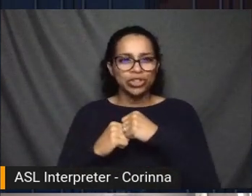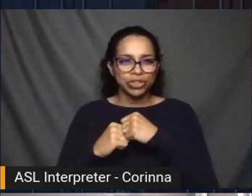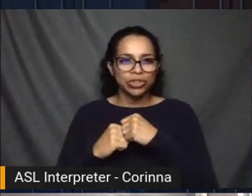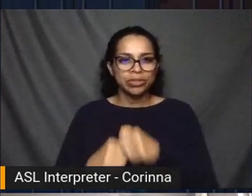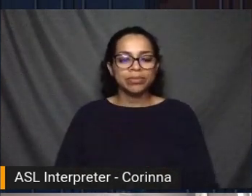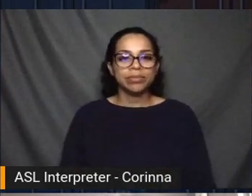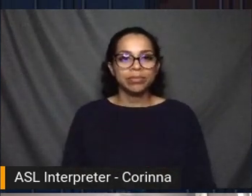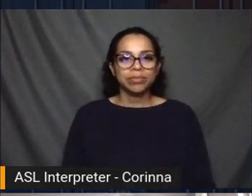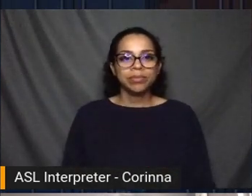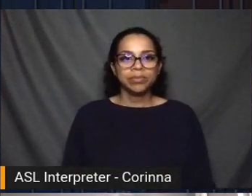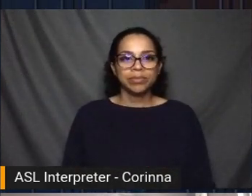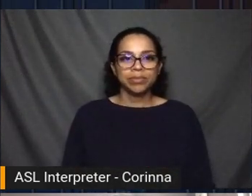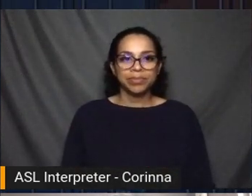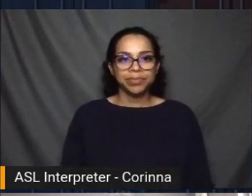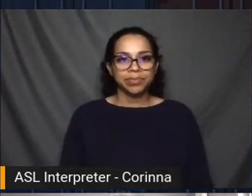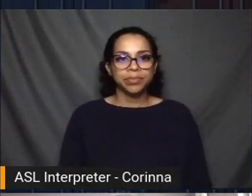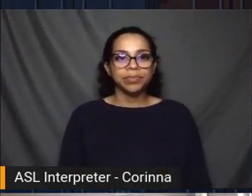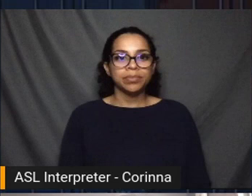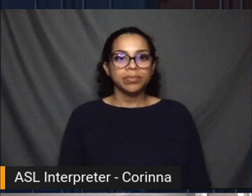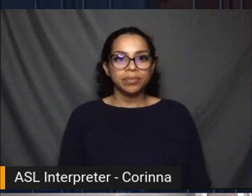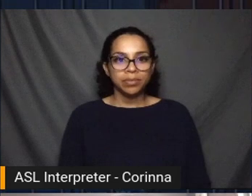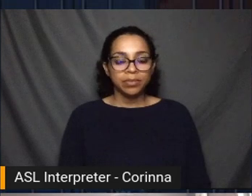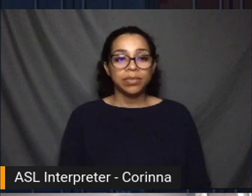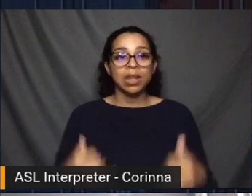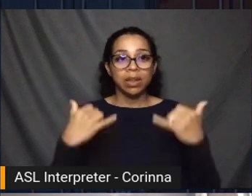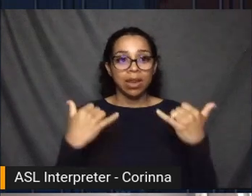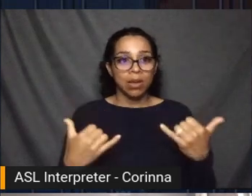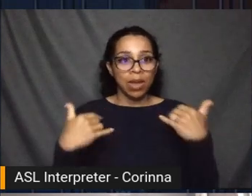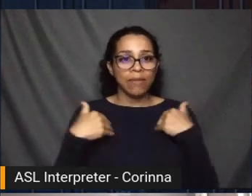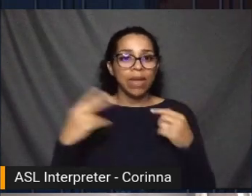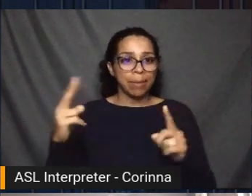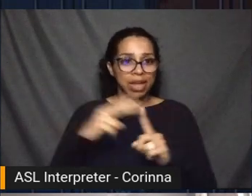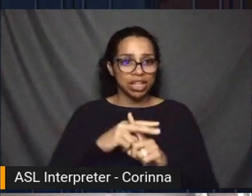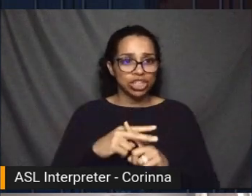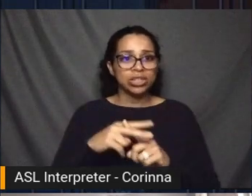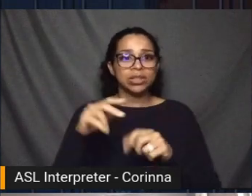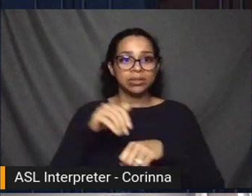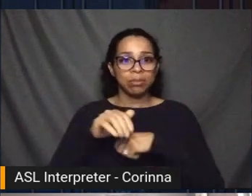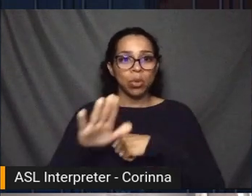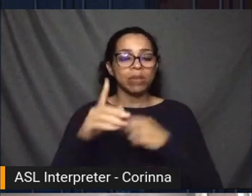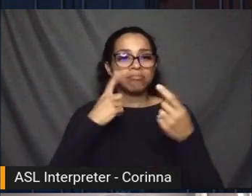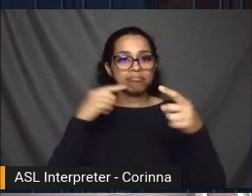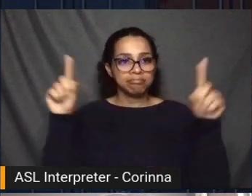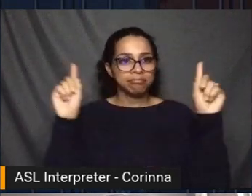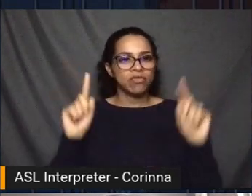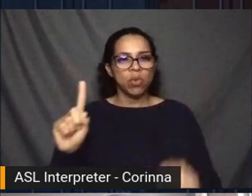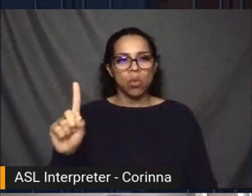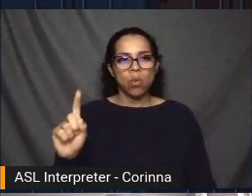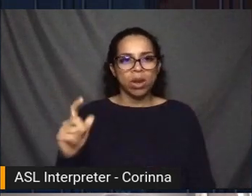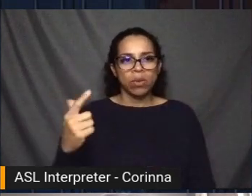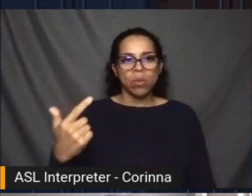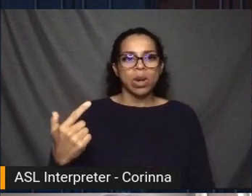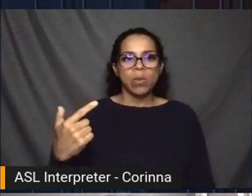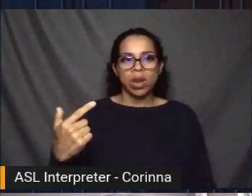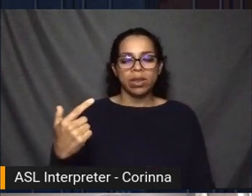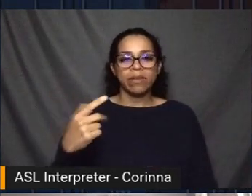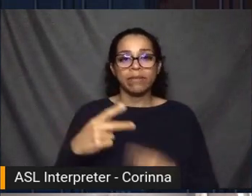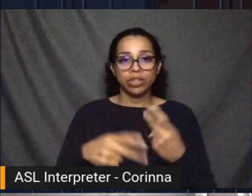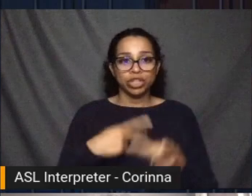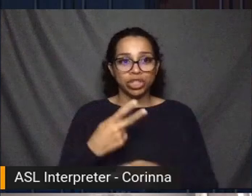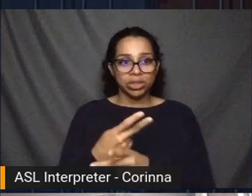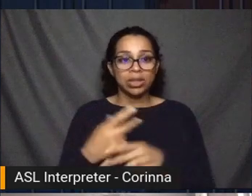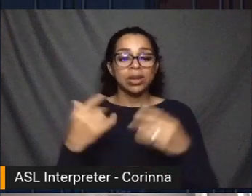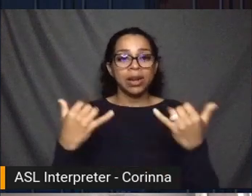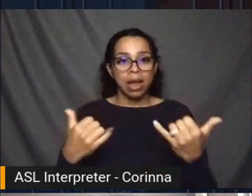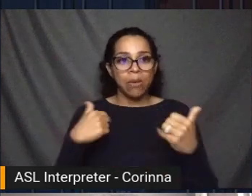Okay, so now I have this application, and it's deployed successfully into 121 version. And now I'm